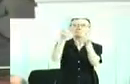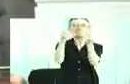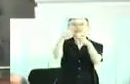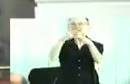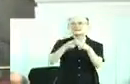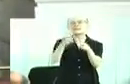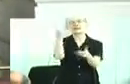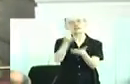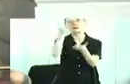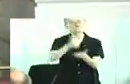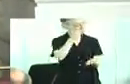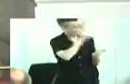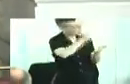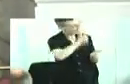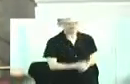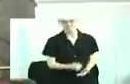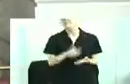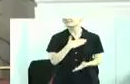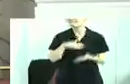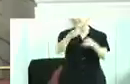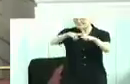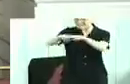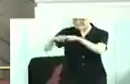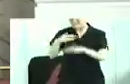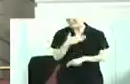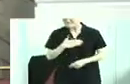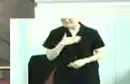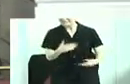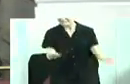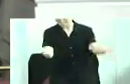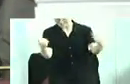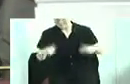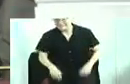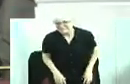Amen. Please be seated.